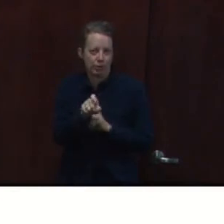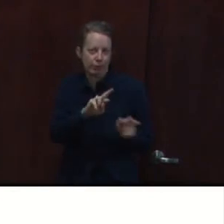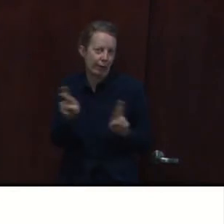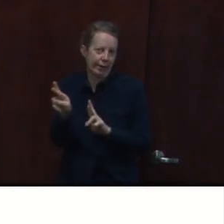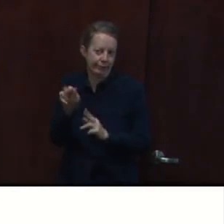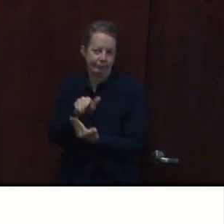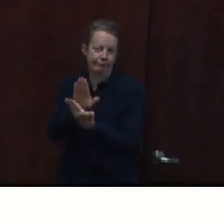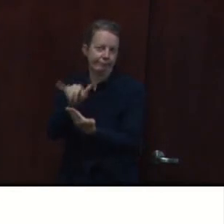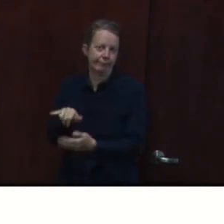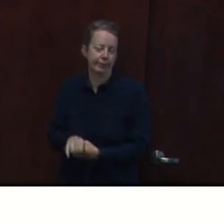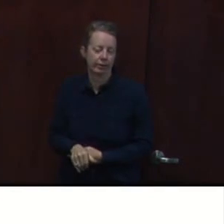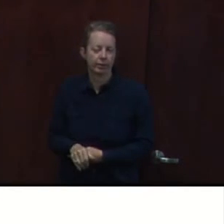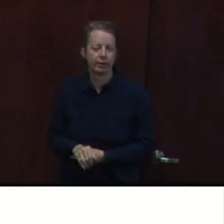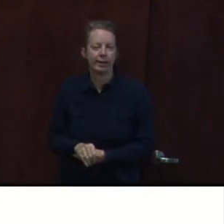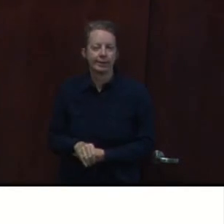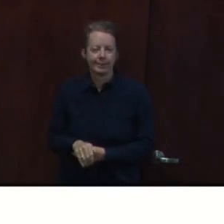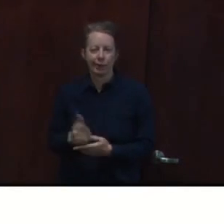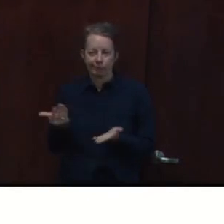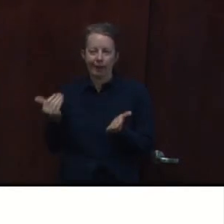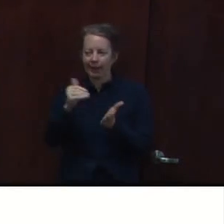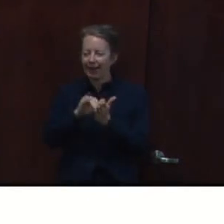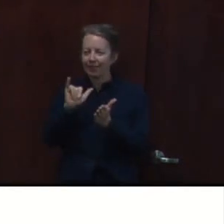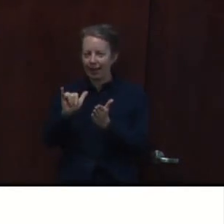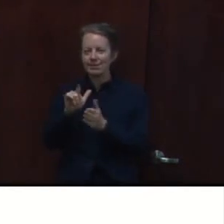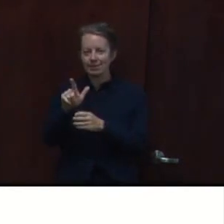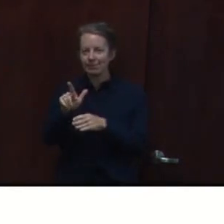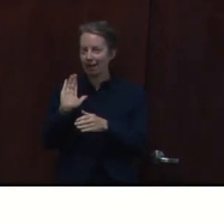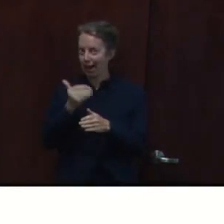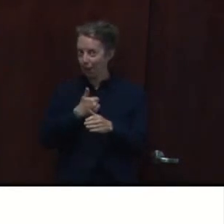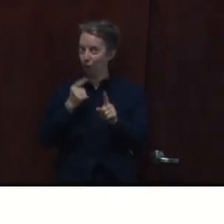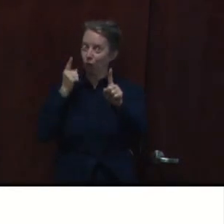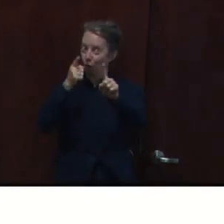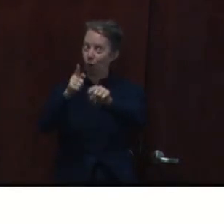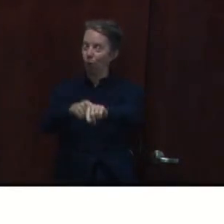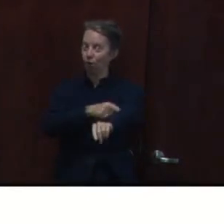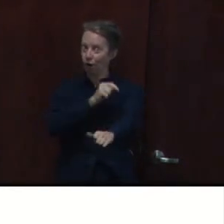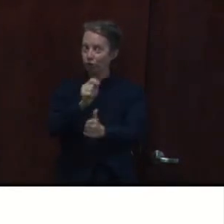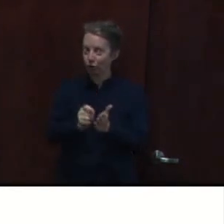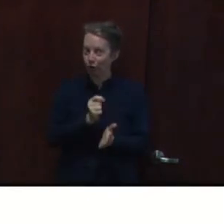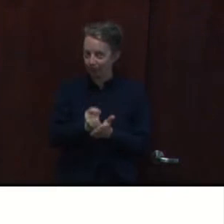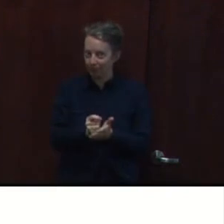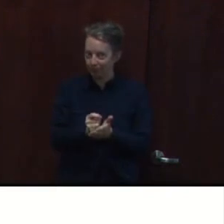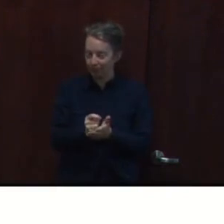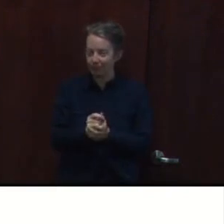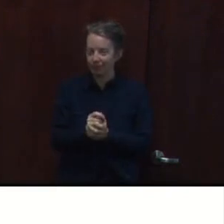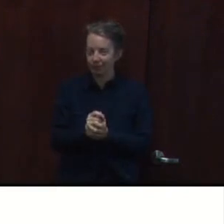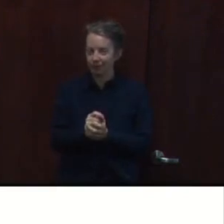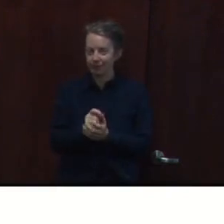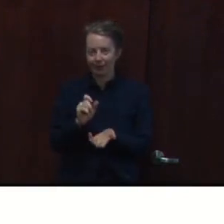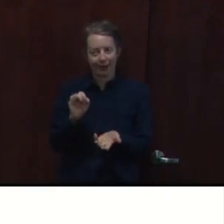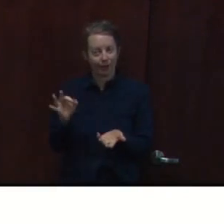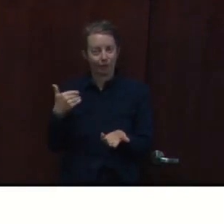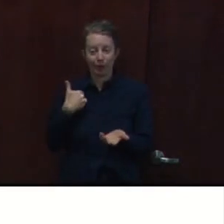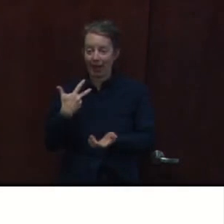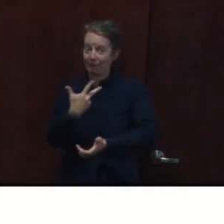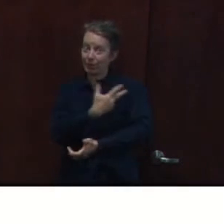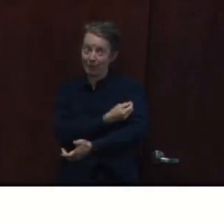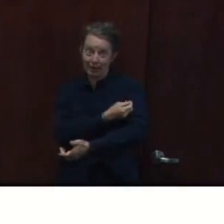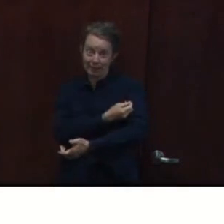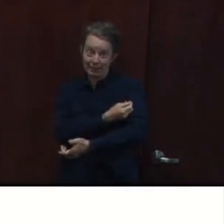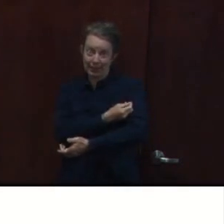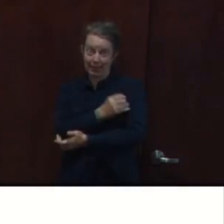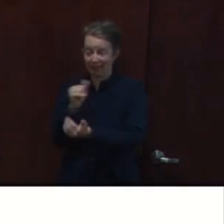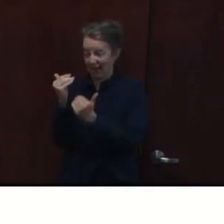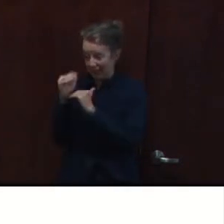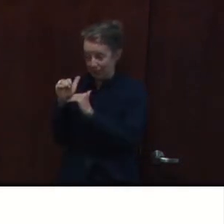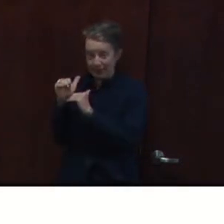if we were getting the vaccine, that's the long tenet in this poll. If we had the vaccine to that rate, we could,